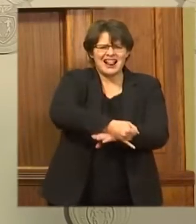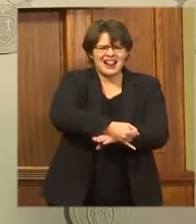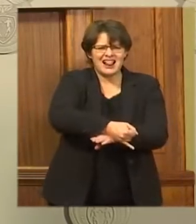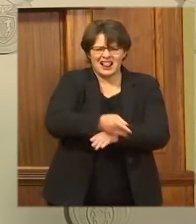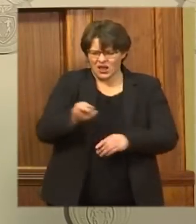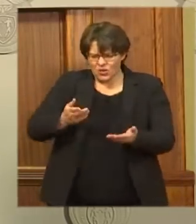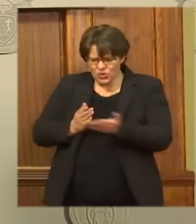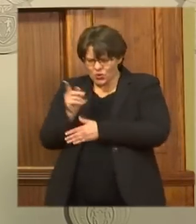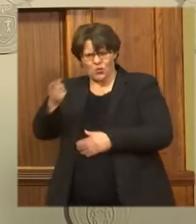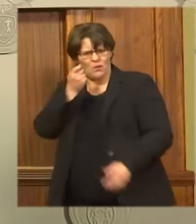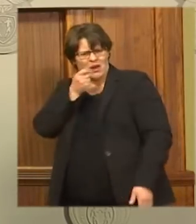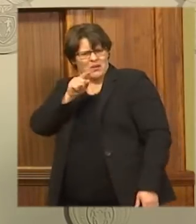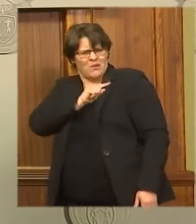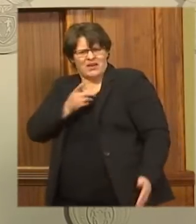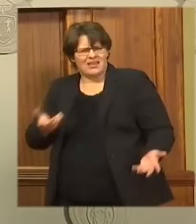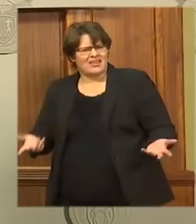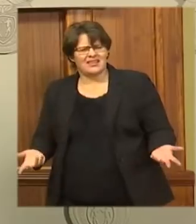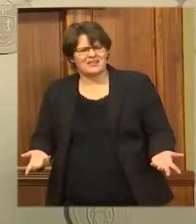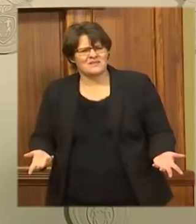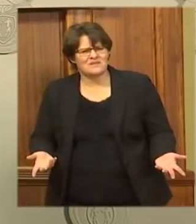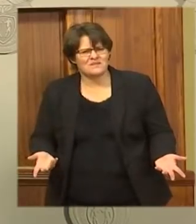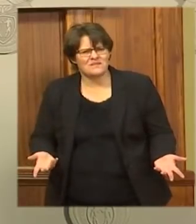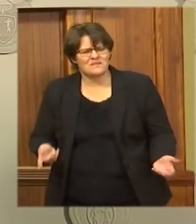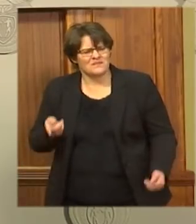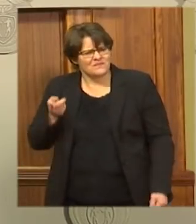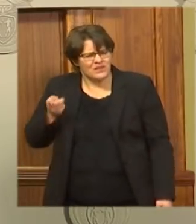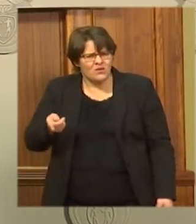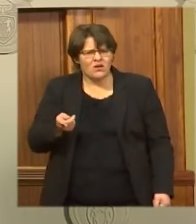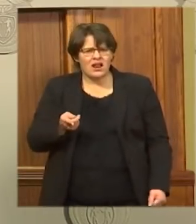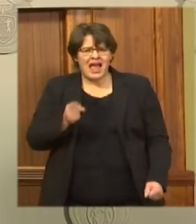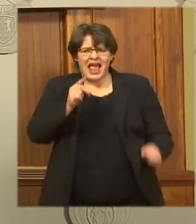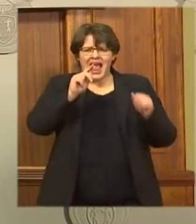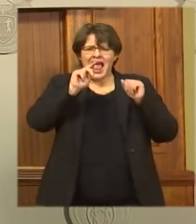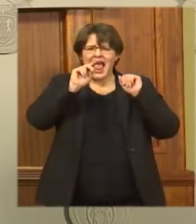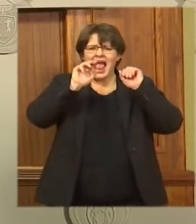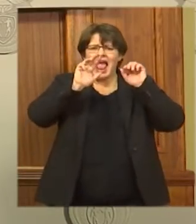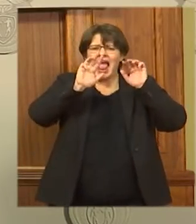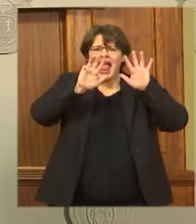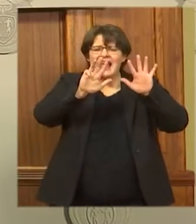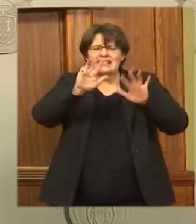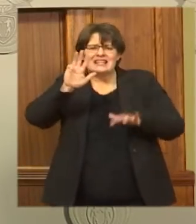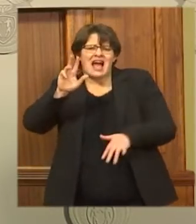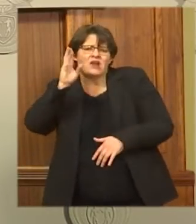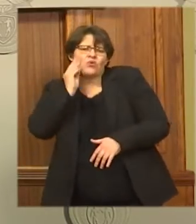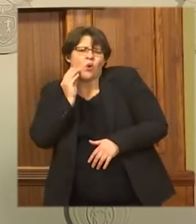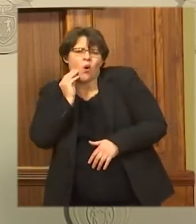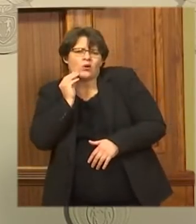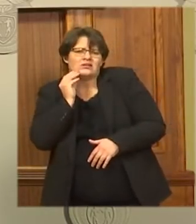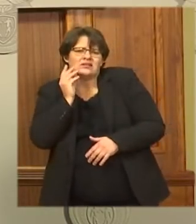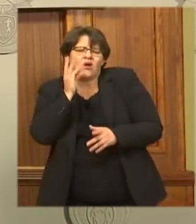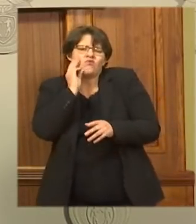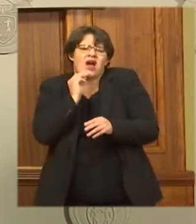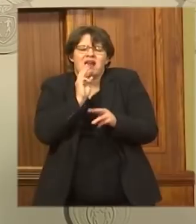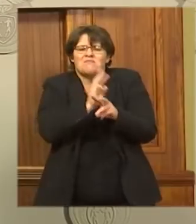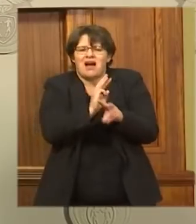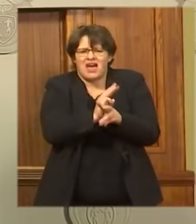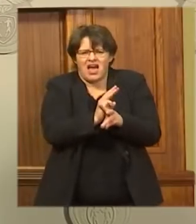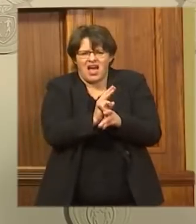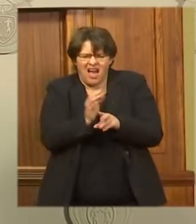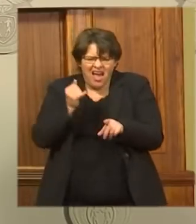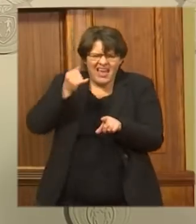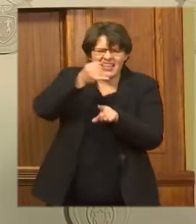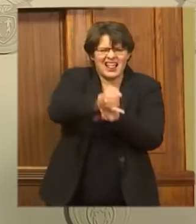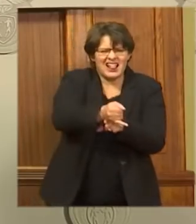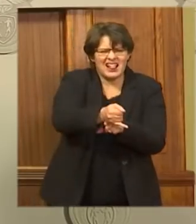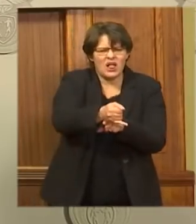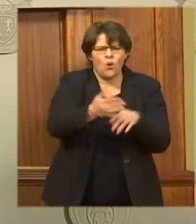men. We will speak for the 89-year-old grandmother who was killed in